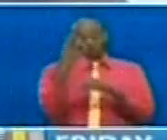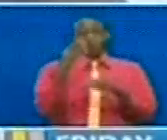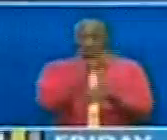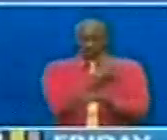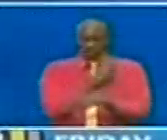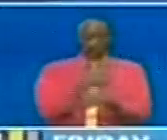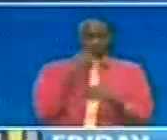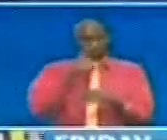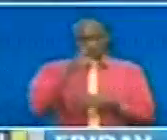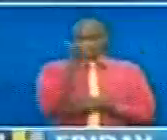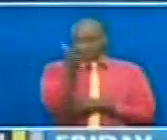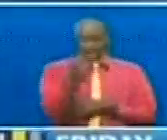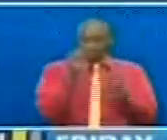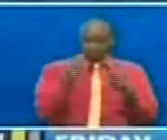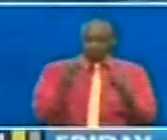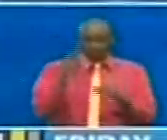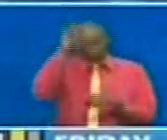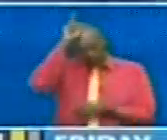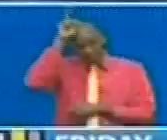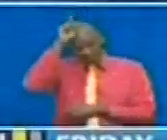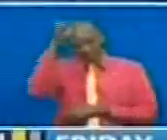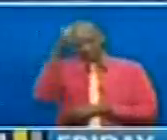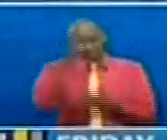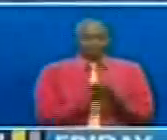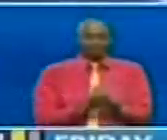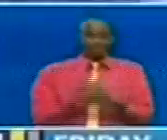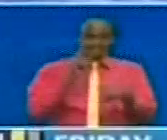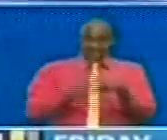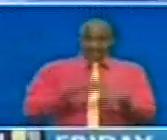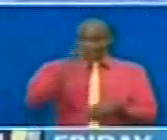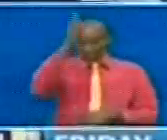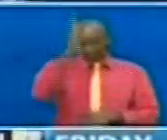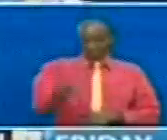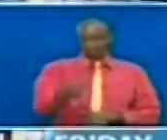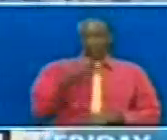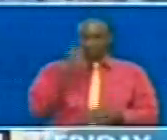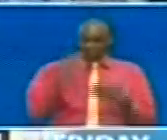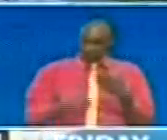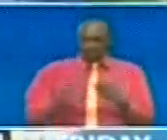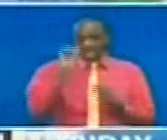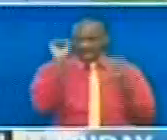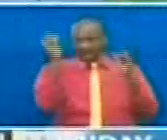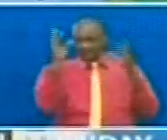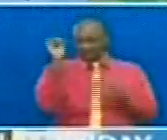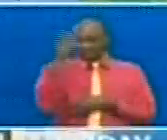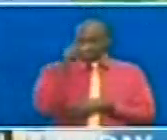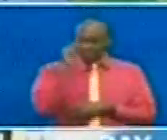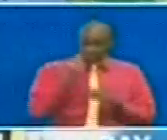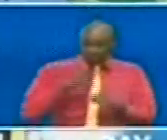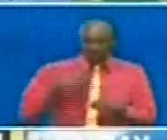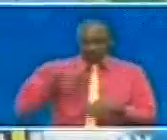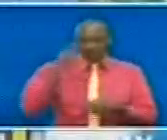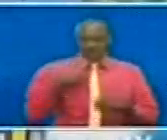county and in the most remote areas of the county. Speaking during the flag off event, Kabogo said the ambulance operators will